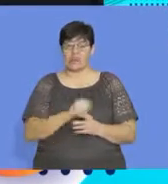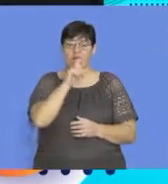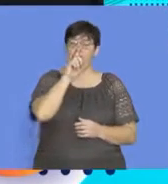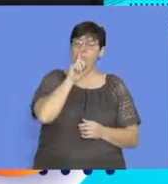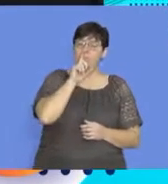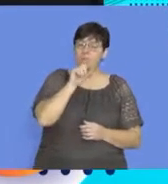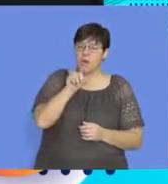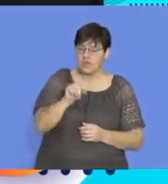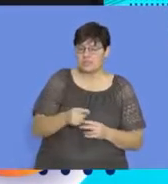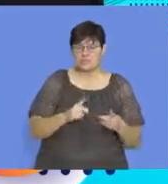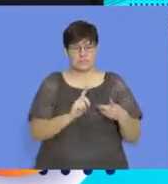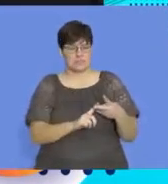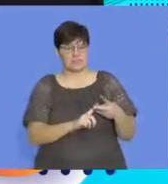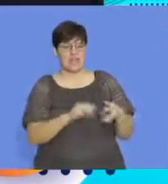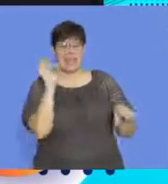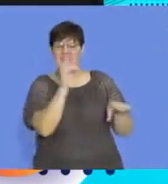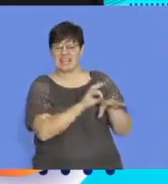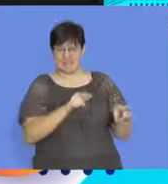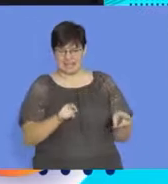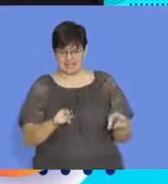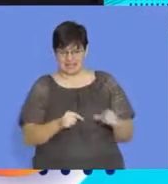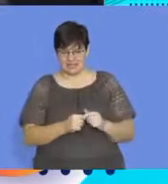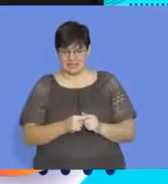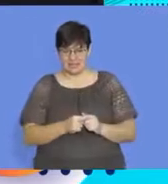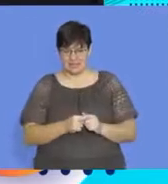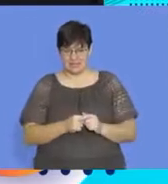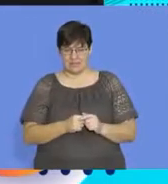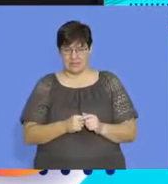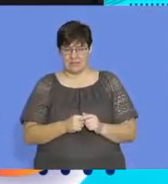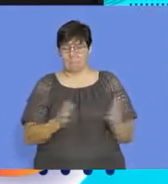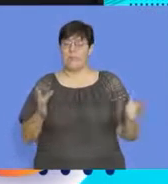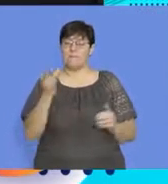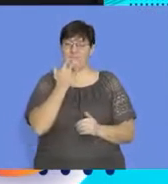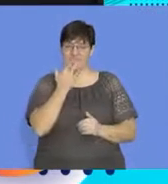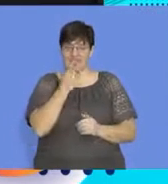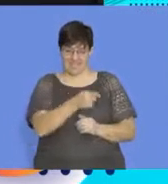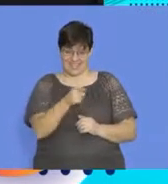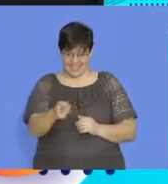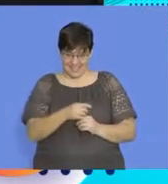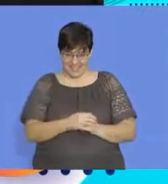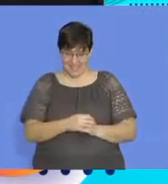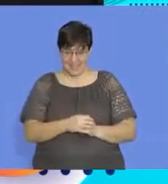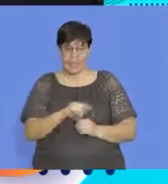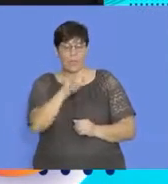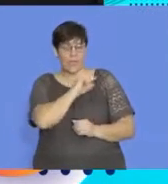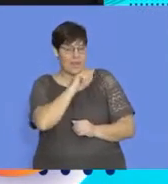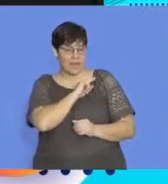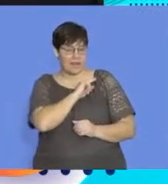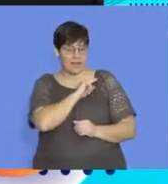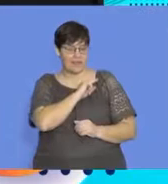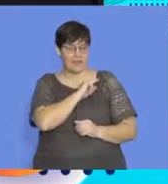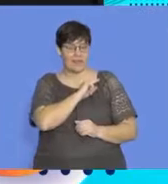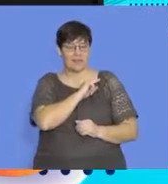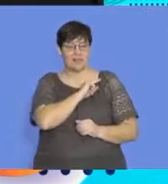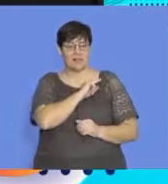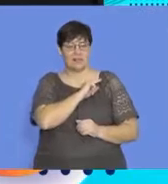when it comes to insects, they're more preferable because they take out they're going to be